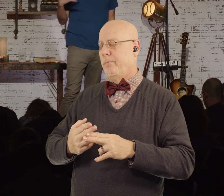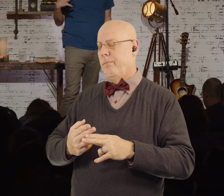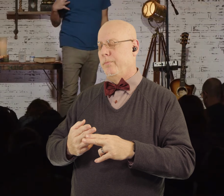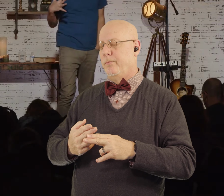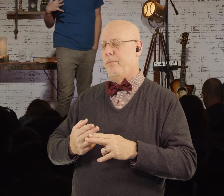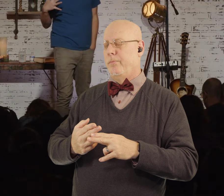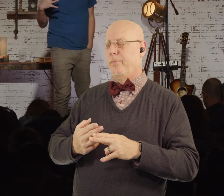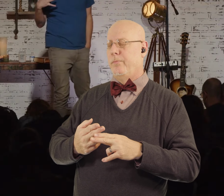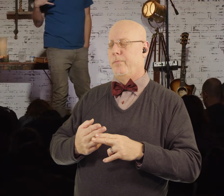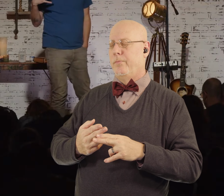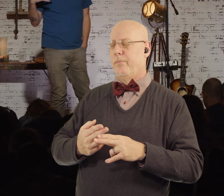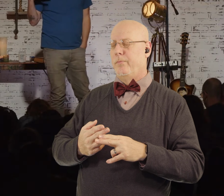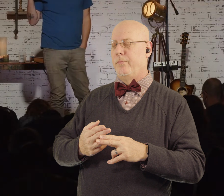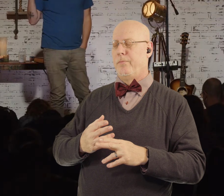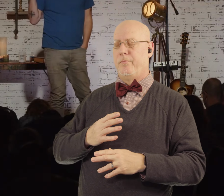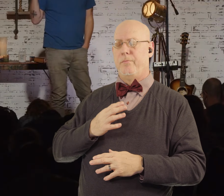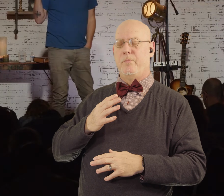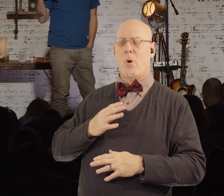this reputable,